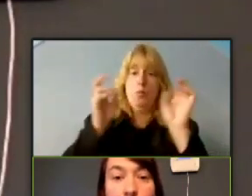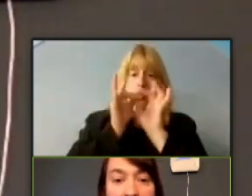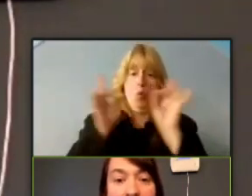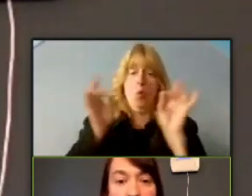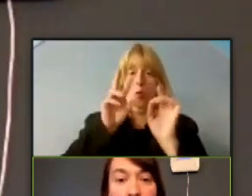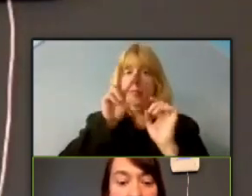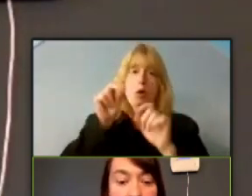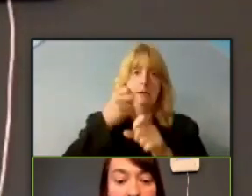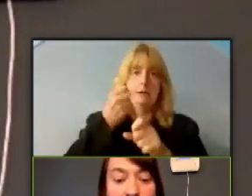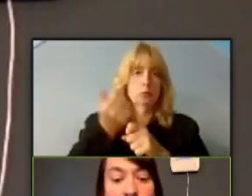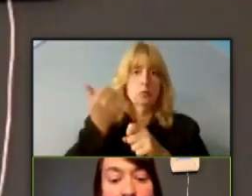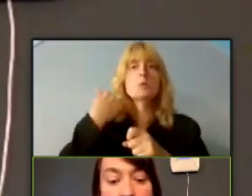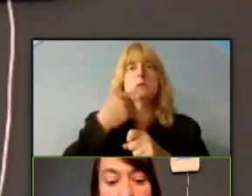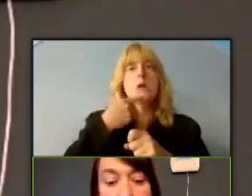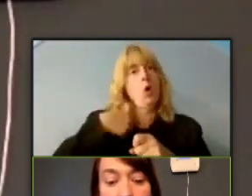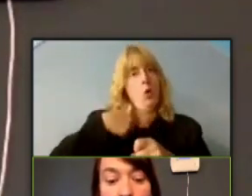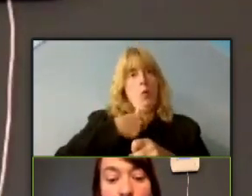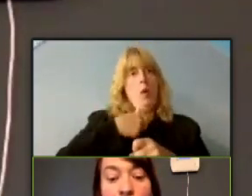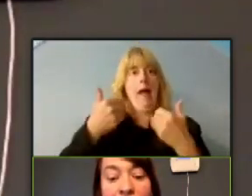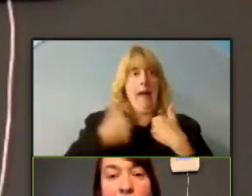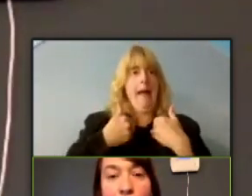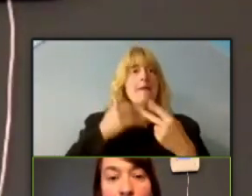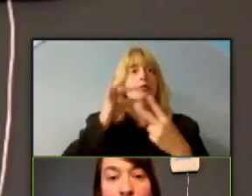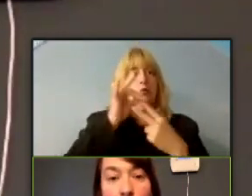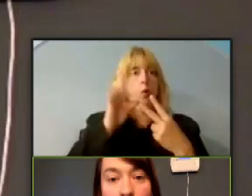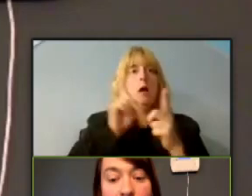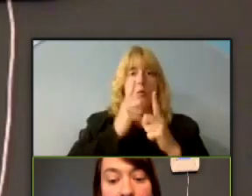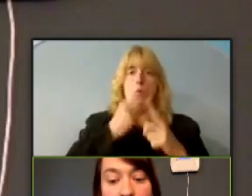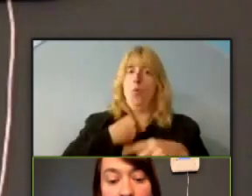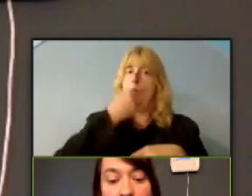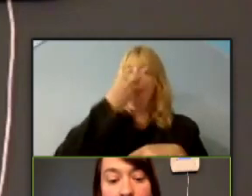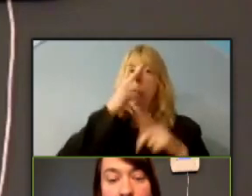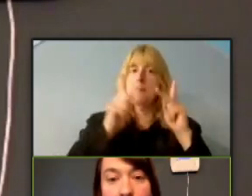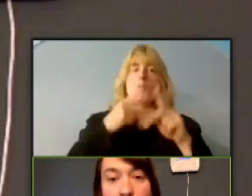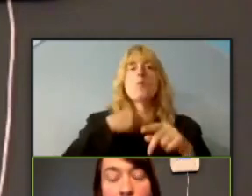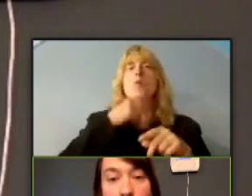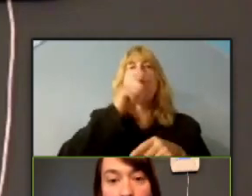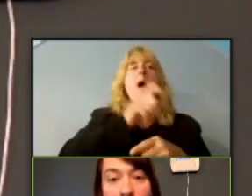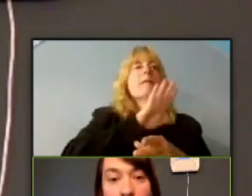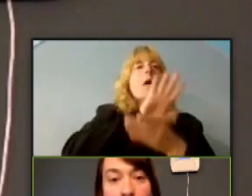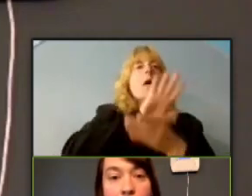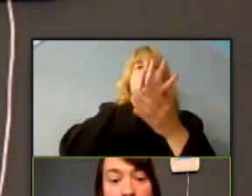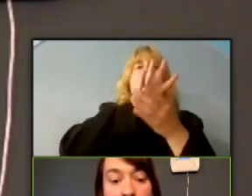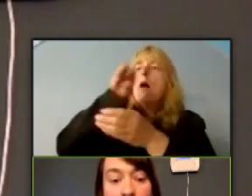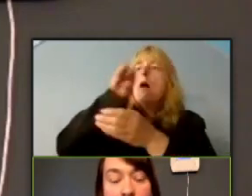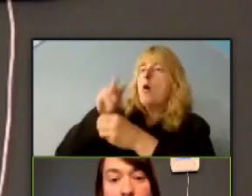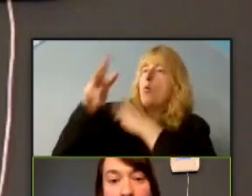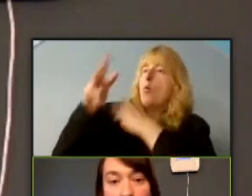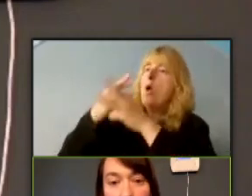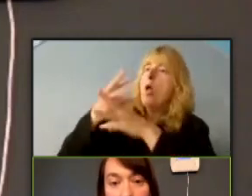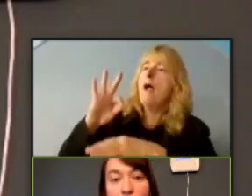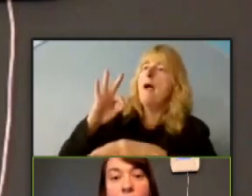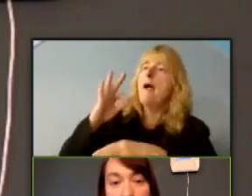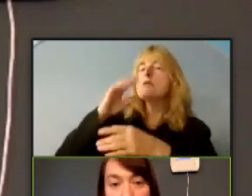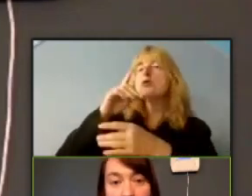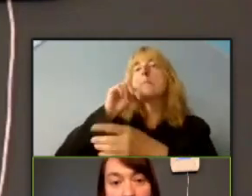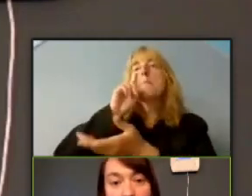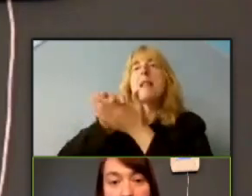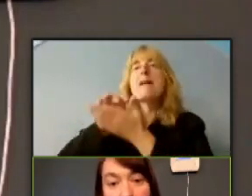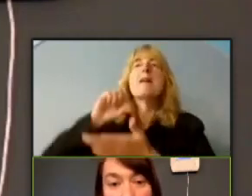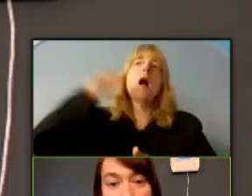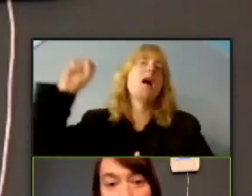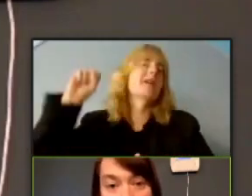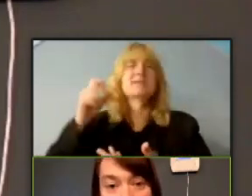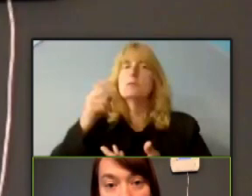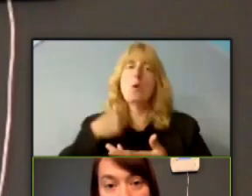"We do have a choice as white people. You don't have to be part of a world of lynchers. You can join another America. We urge you to join the